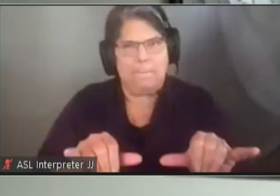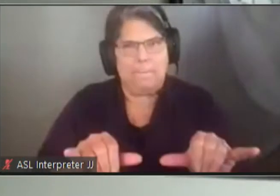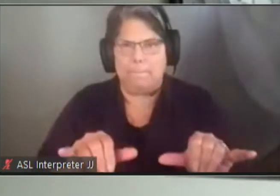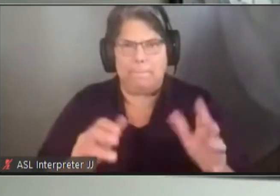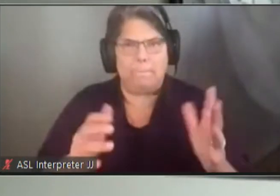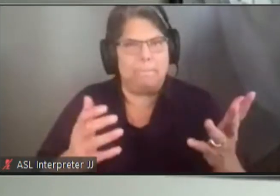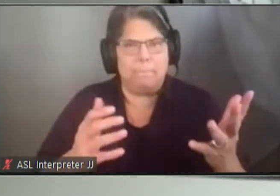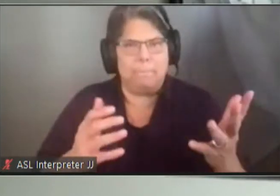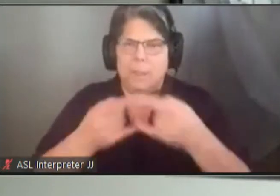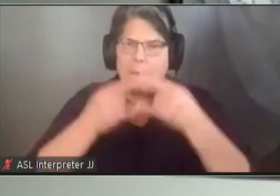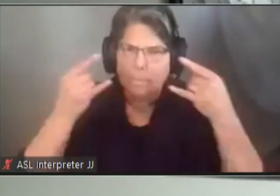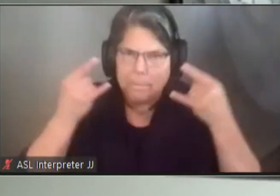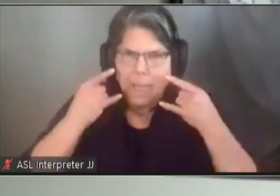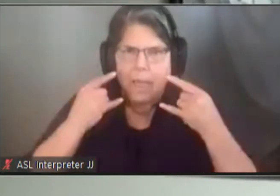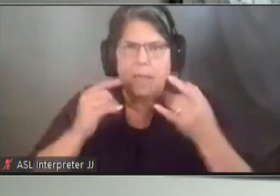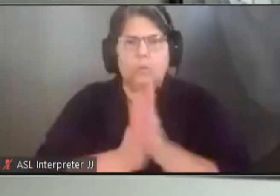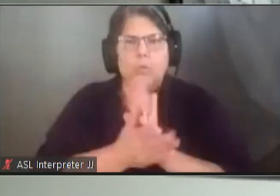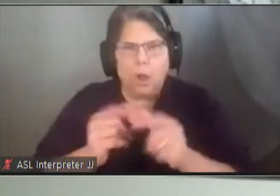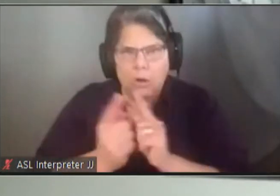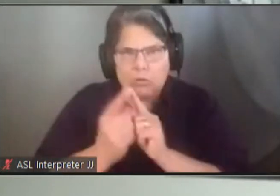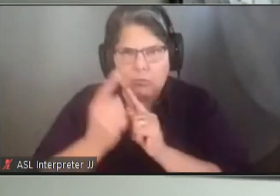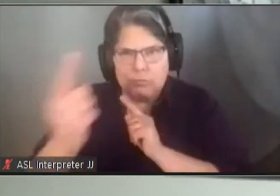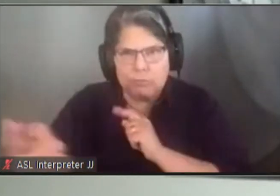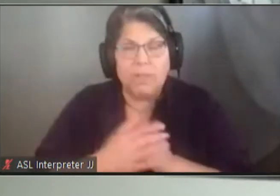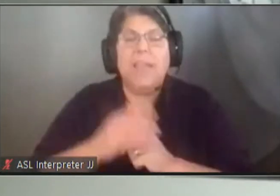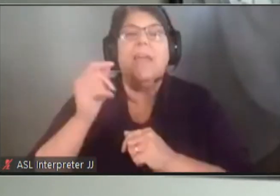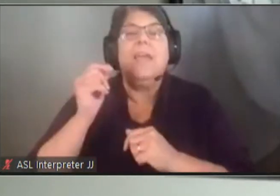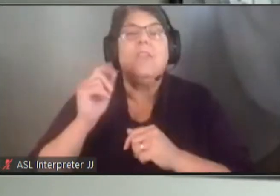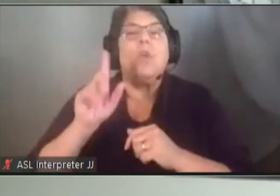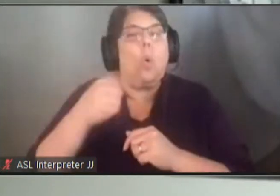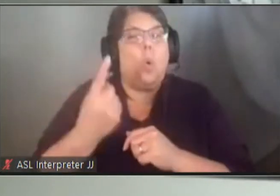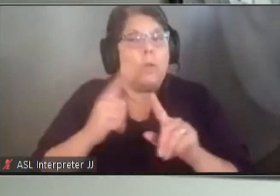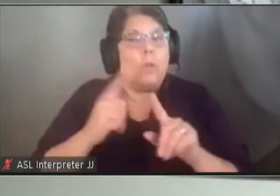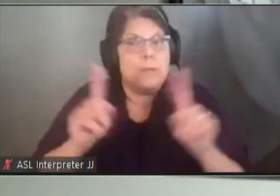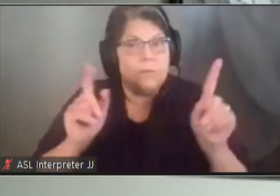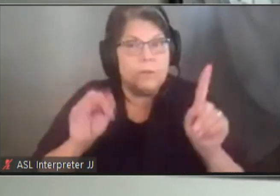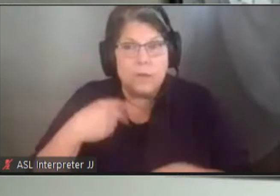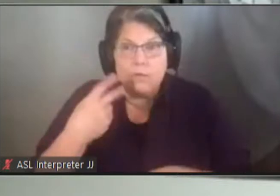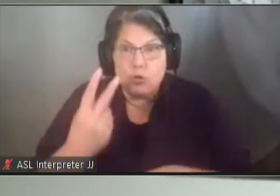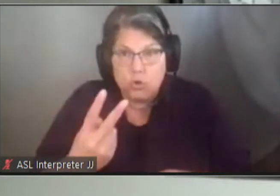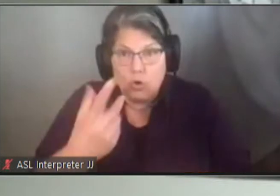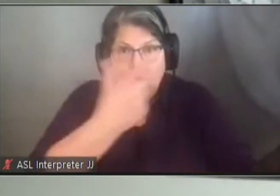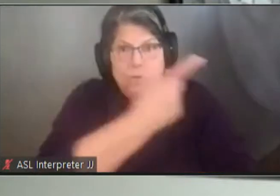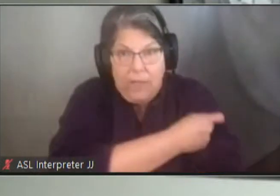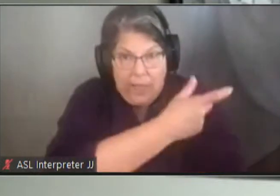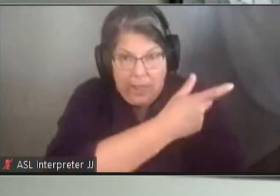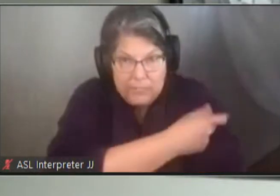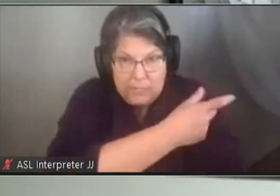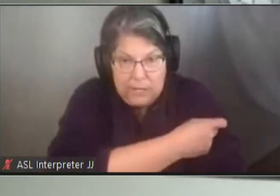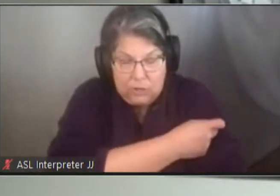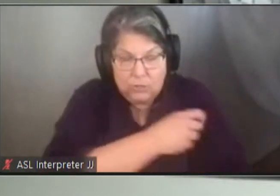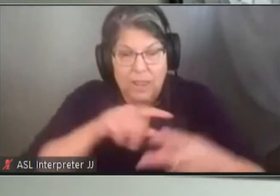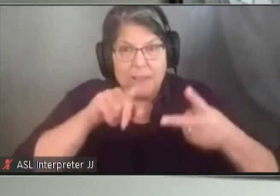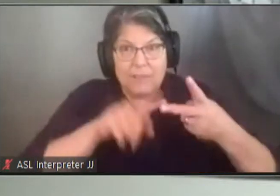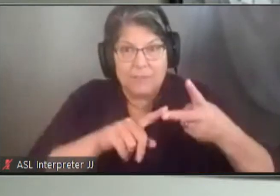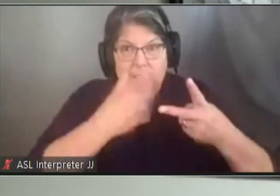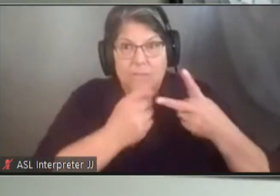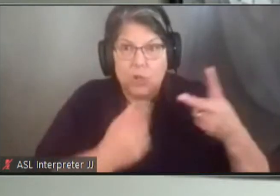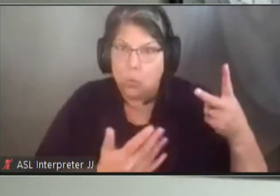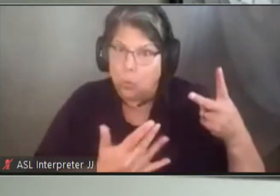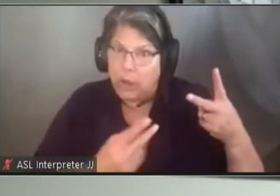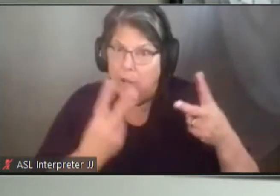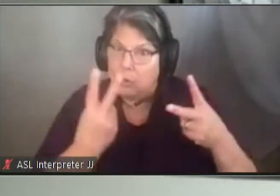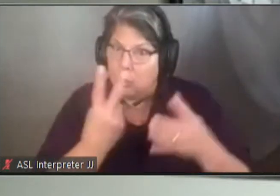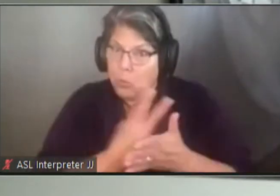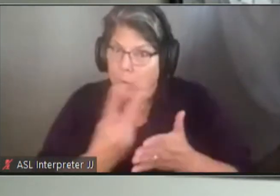difference now is if you've had 2 vaccinations and 2 weeks for all that to take effect, then if you come in contact